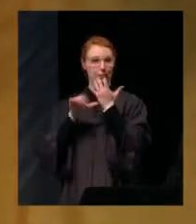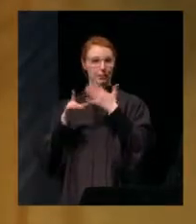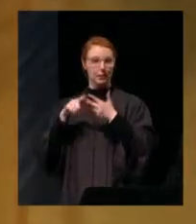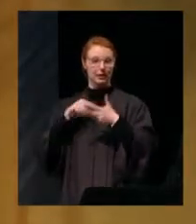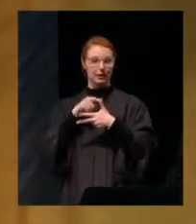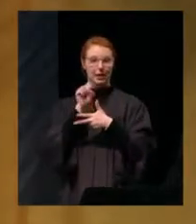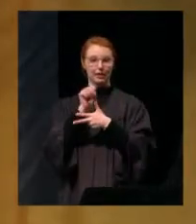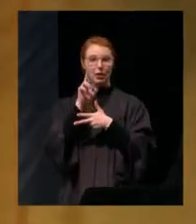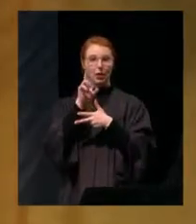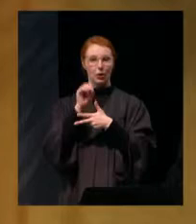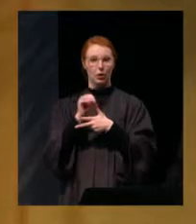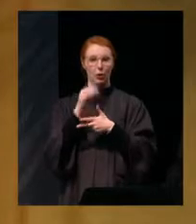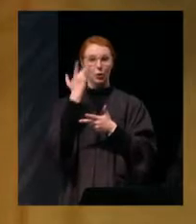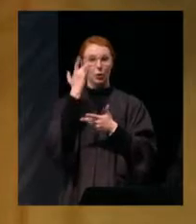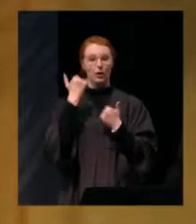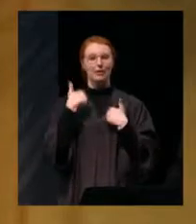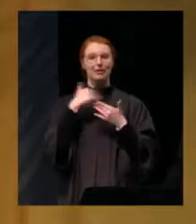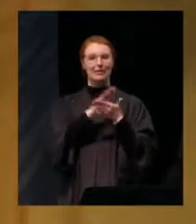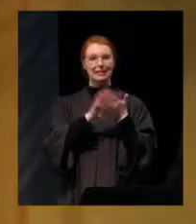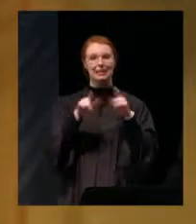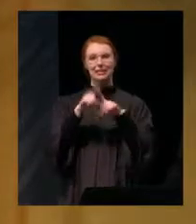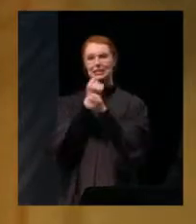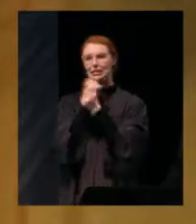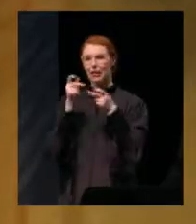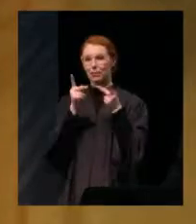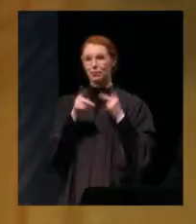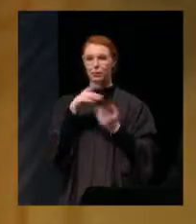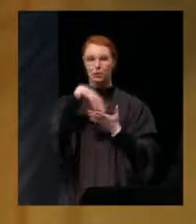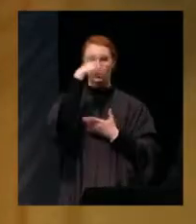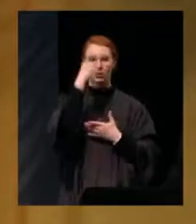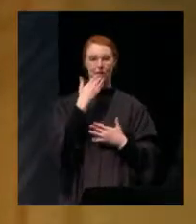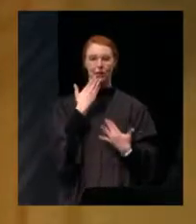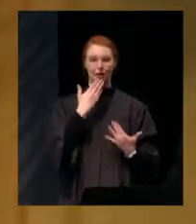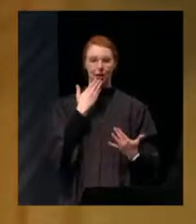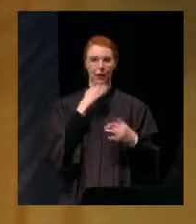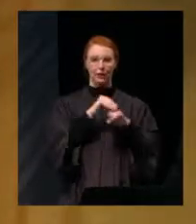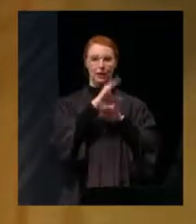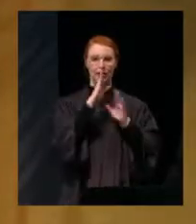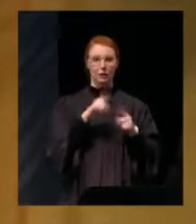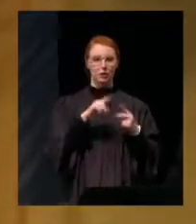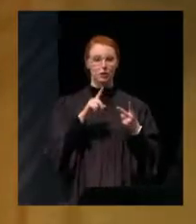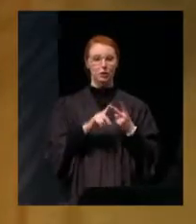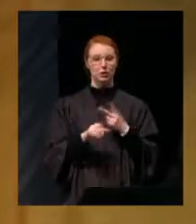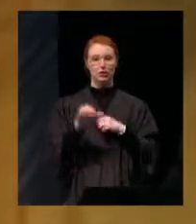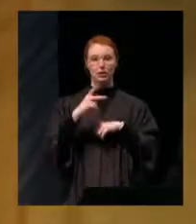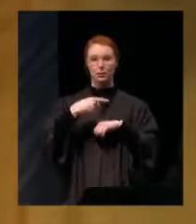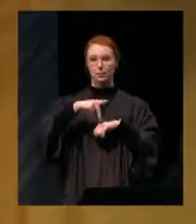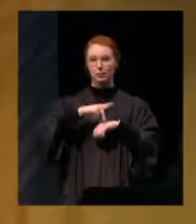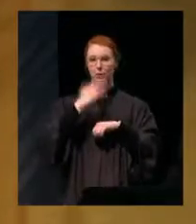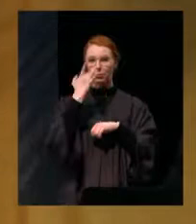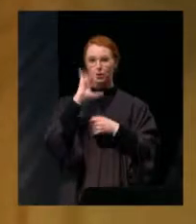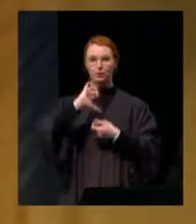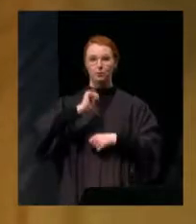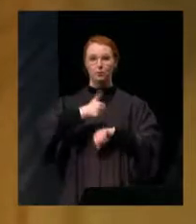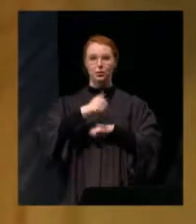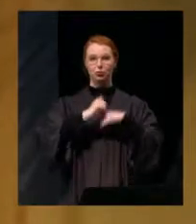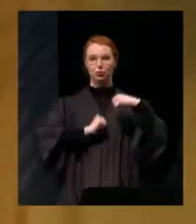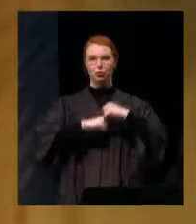safe place for us to learn. Thank you to the counselors and administrators for providing structure and guidance in our